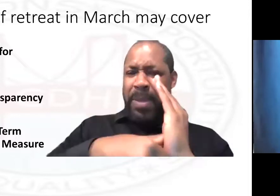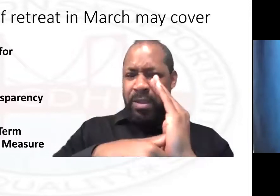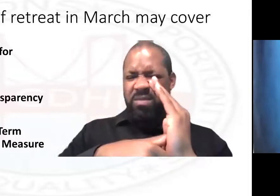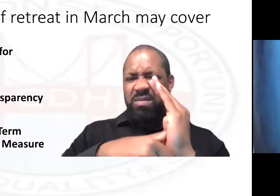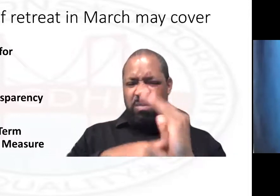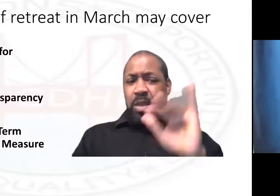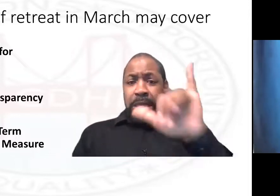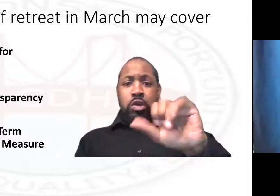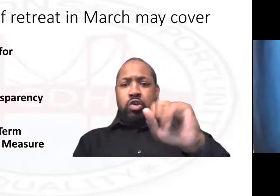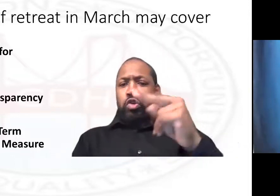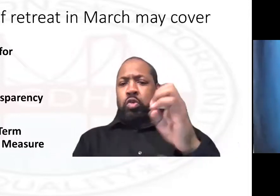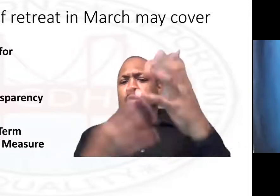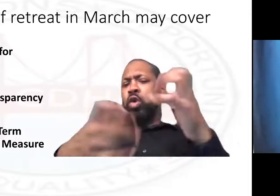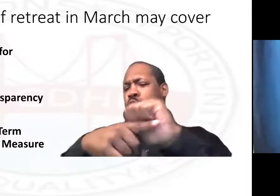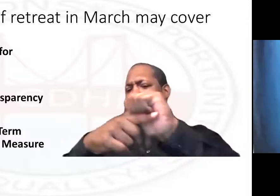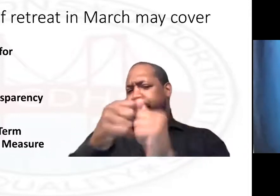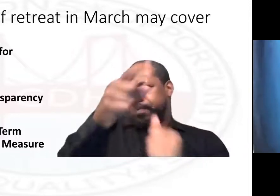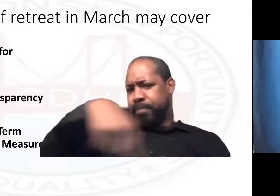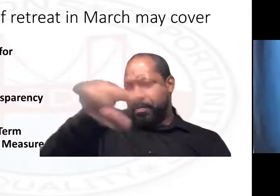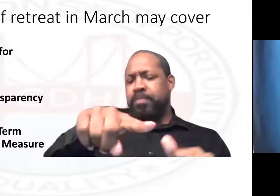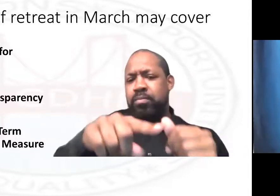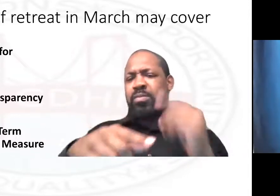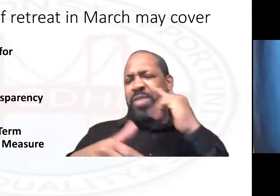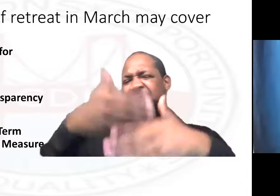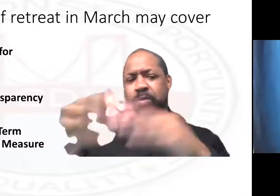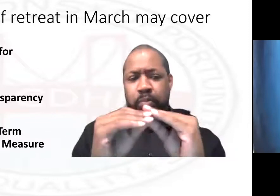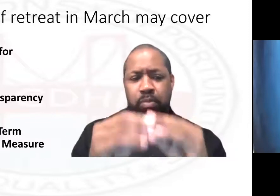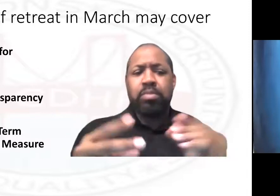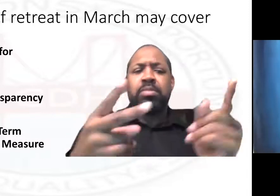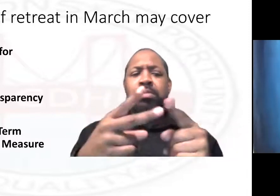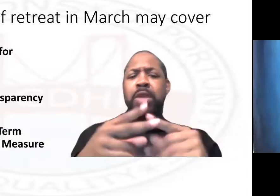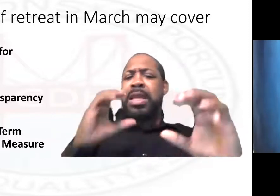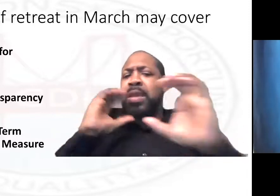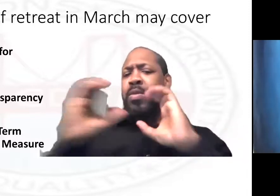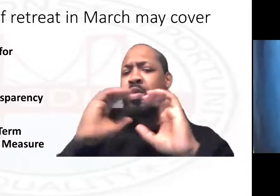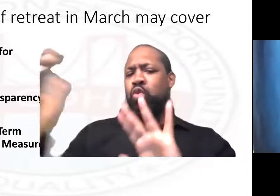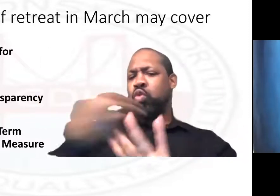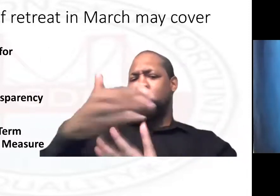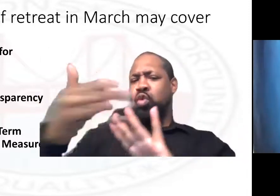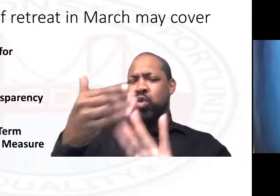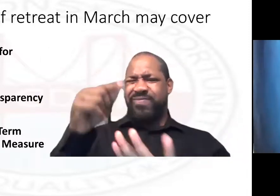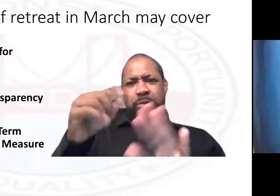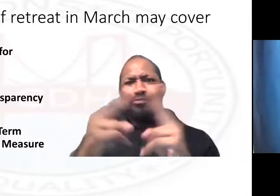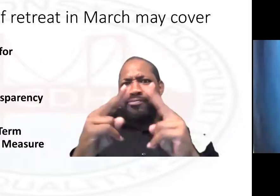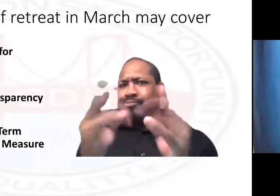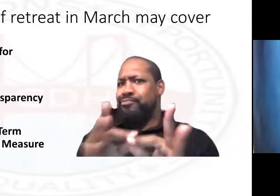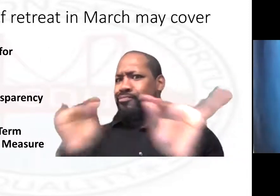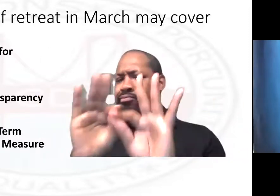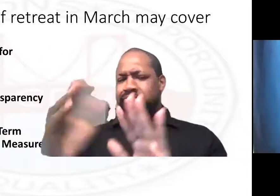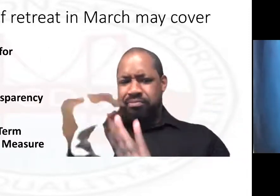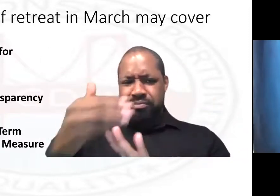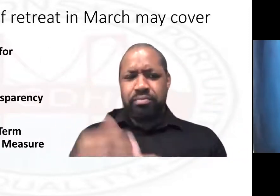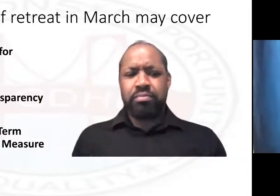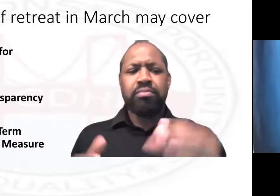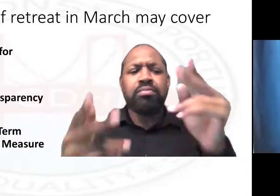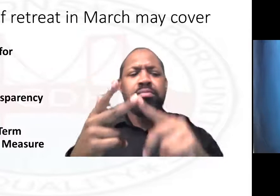looking at the governance functions for maximum impact and wanting to provide training, and we'll do that at the next meeting, and also the communications